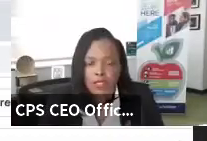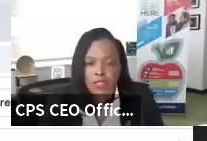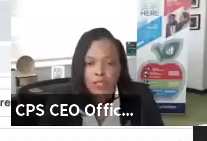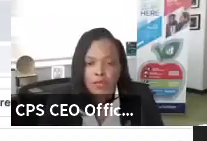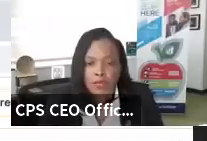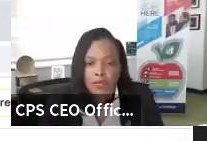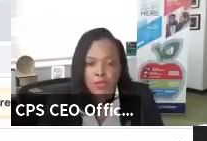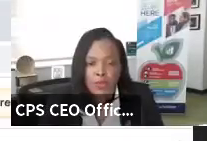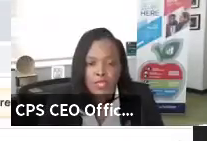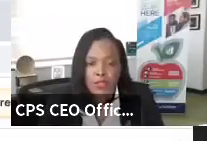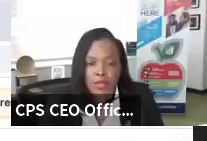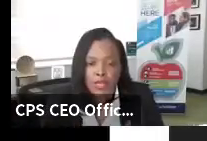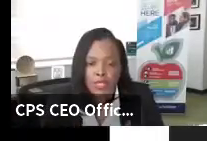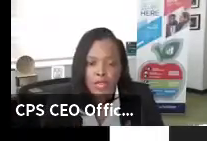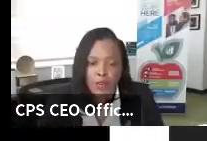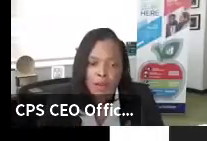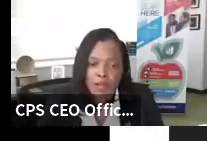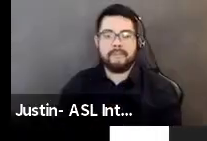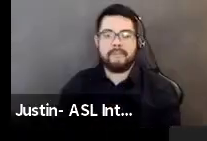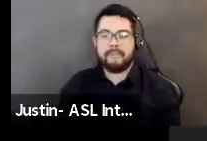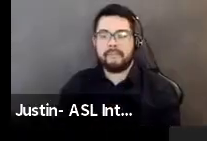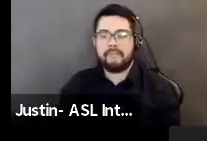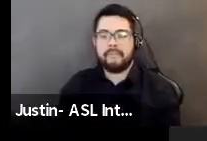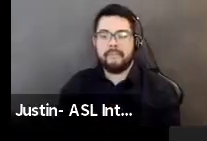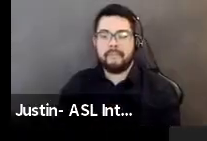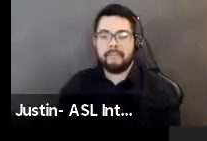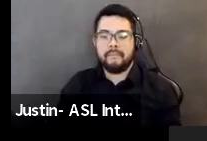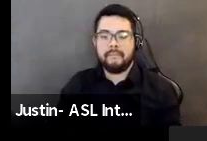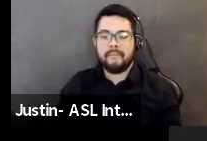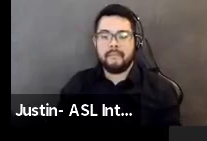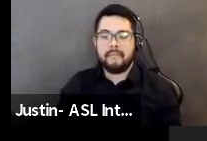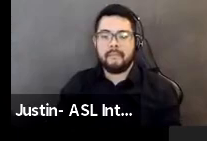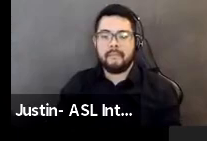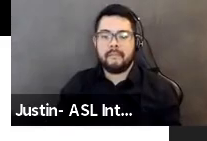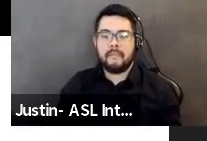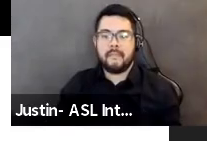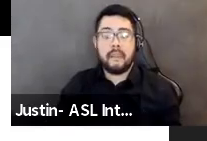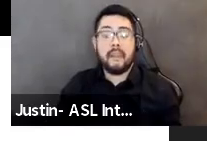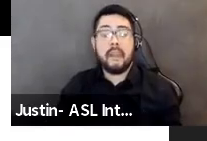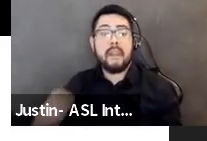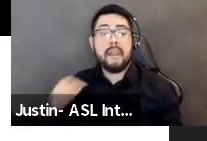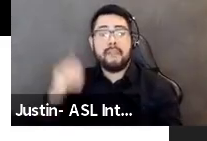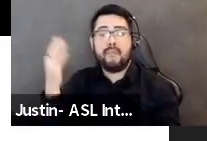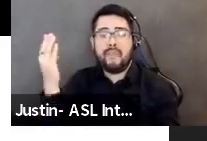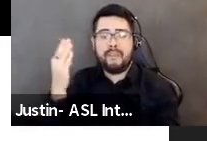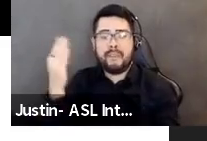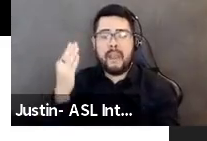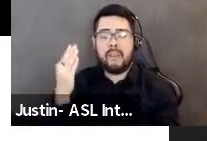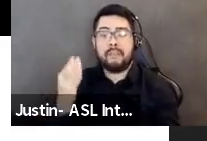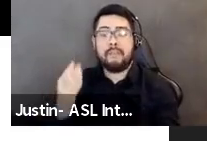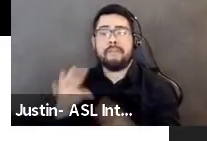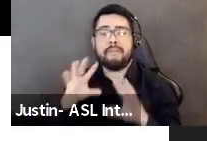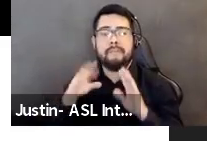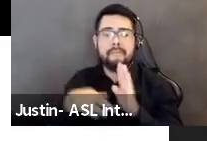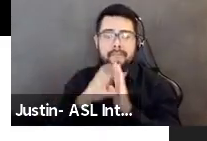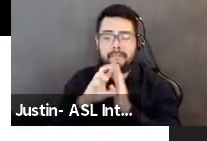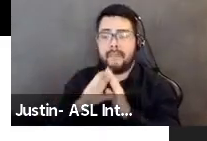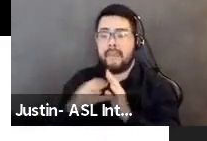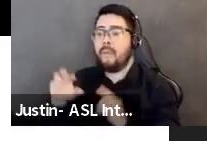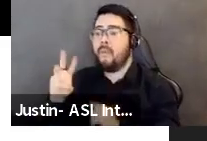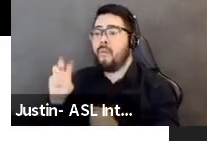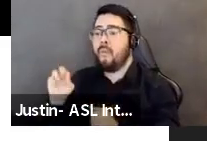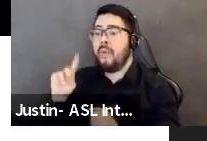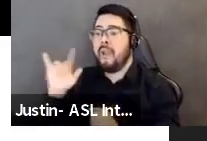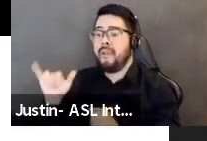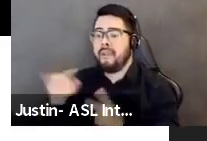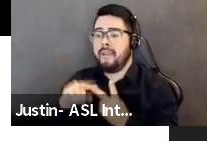my apologies on between screens um our next presentation accompanies the budget presentation we have lindy mcguire